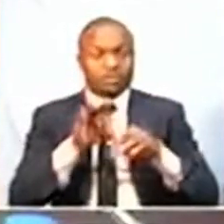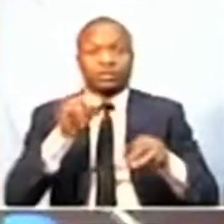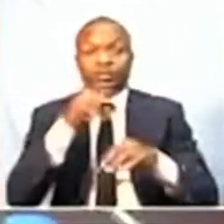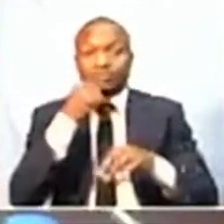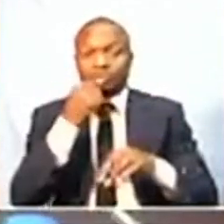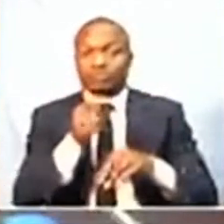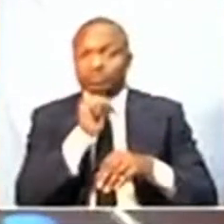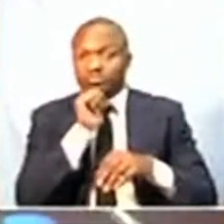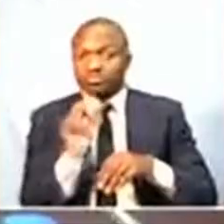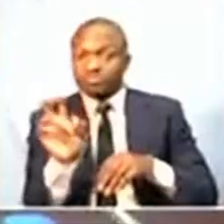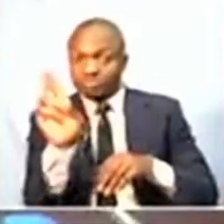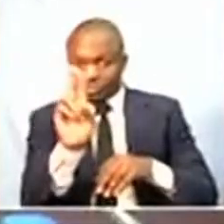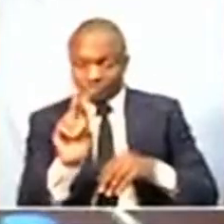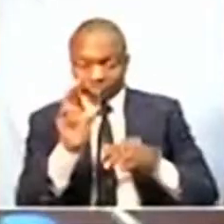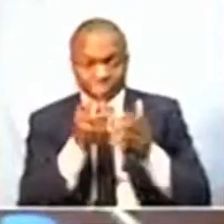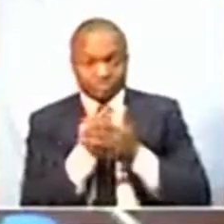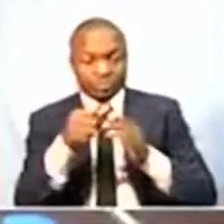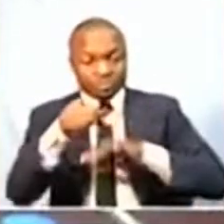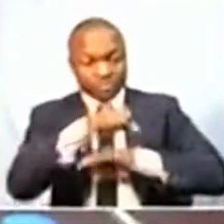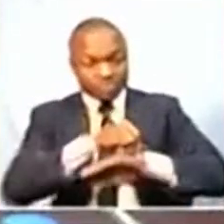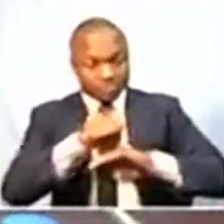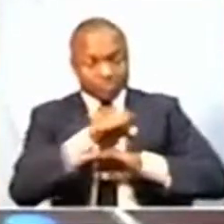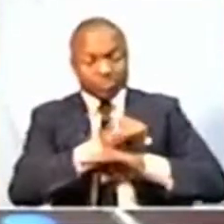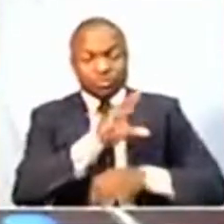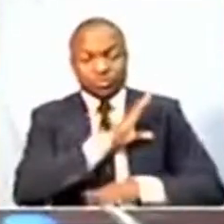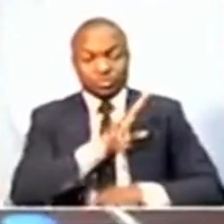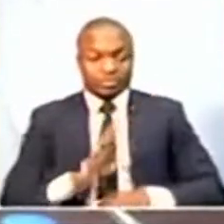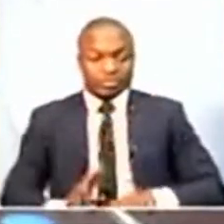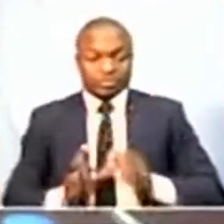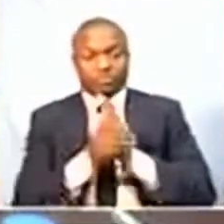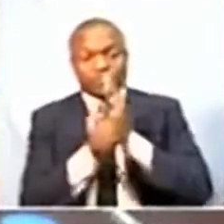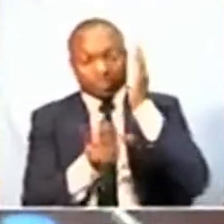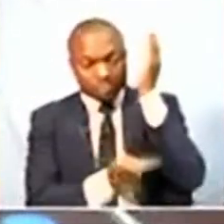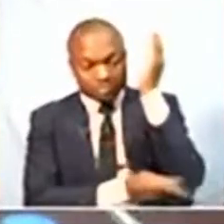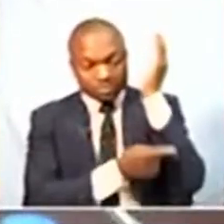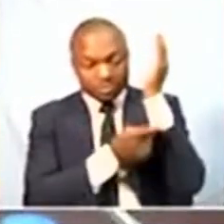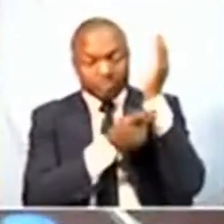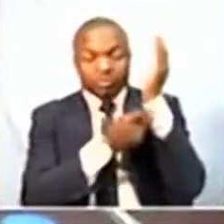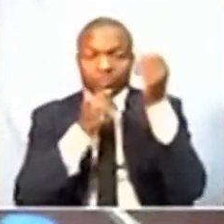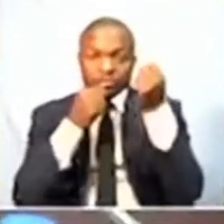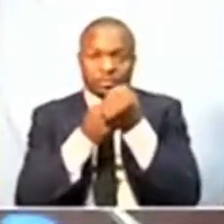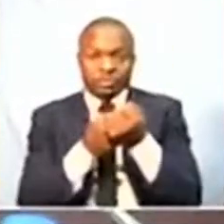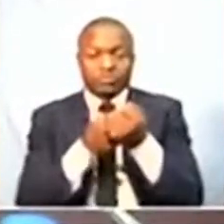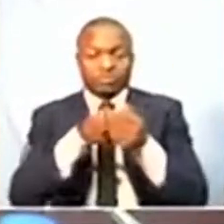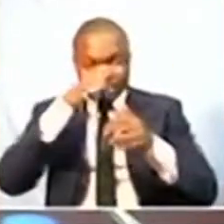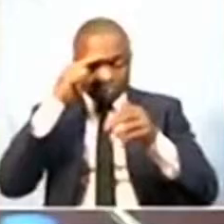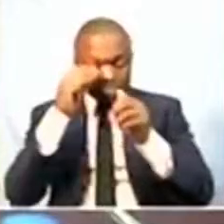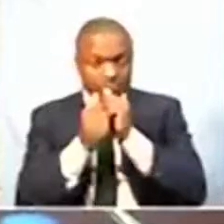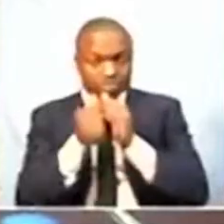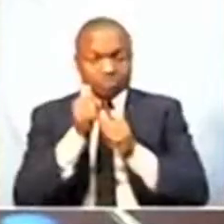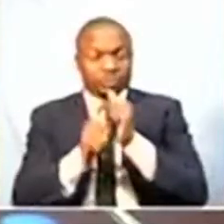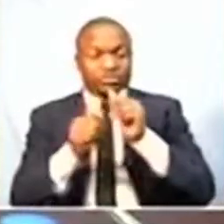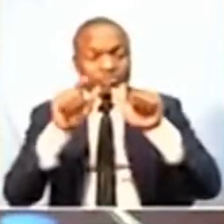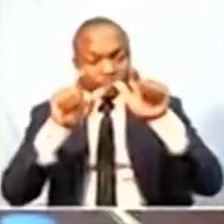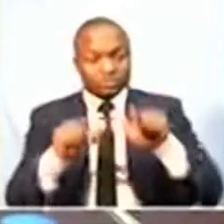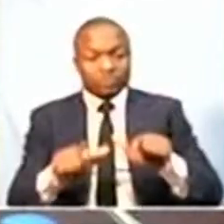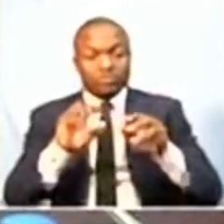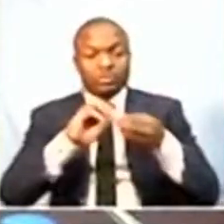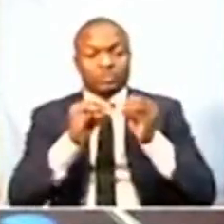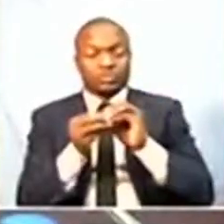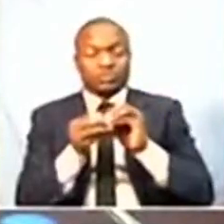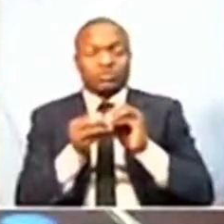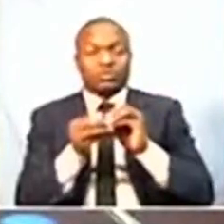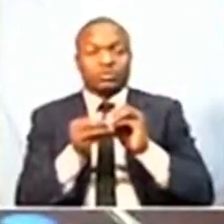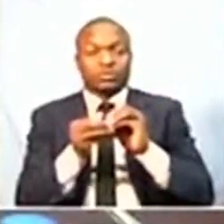the unspent funds under secondary boardings skills development bursaries were as a result of low turnout in the number